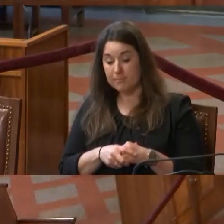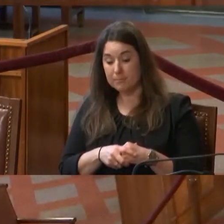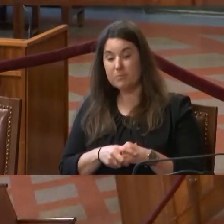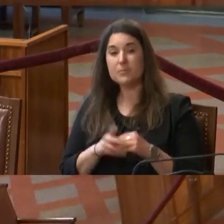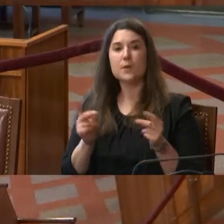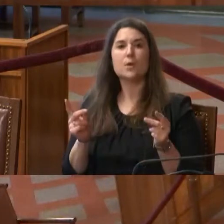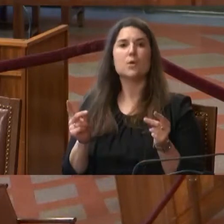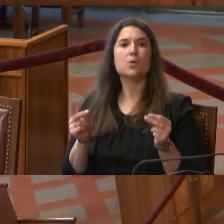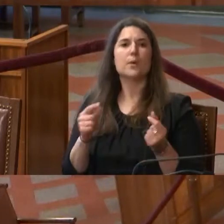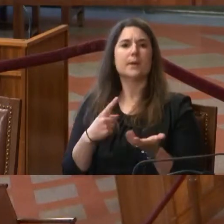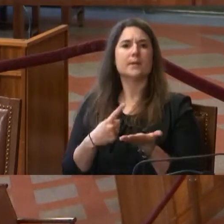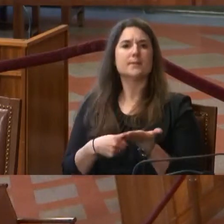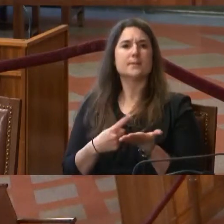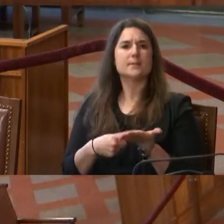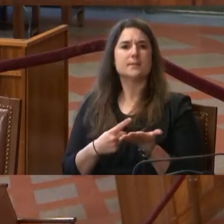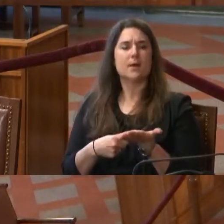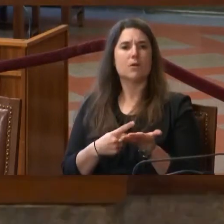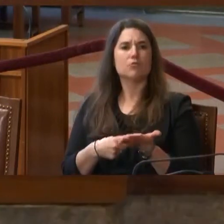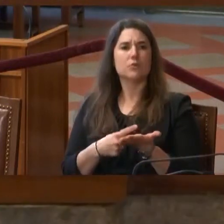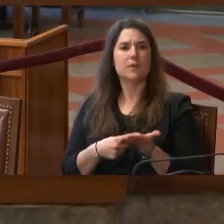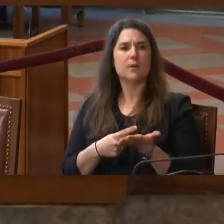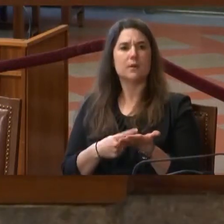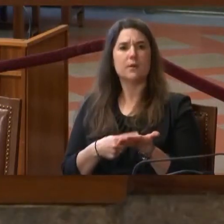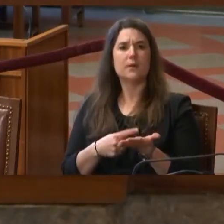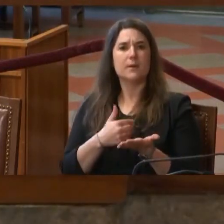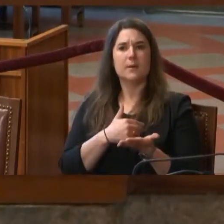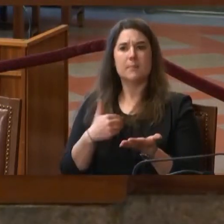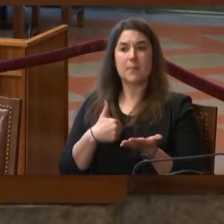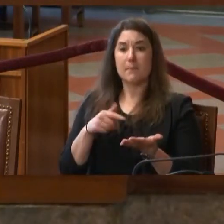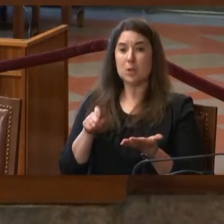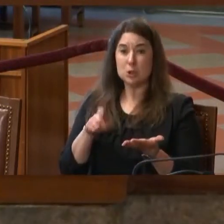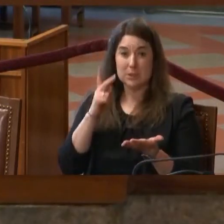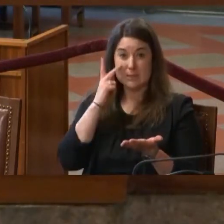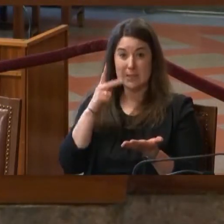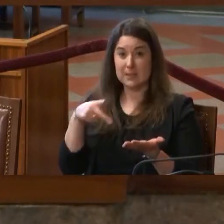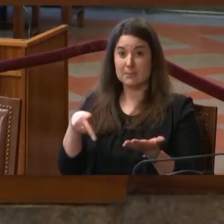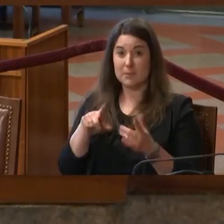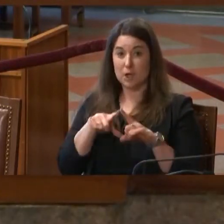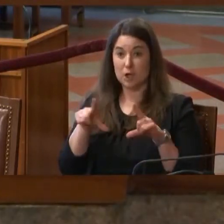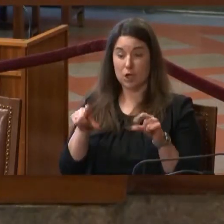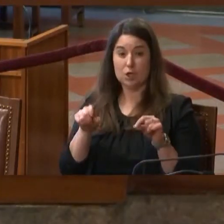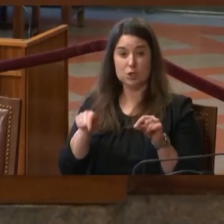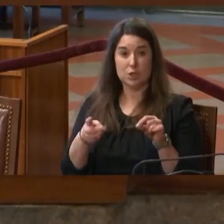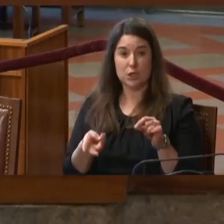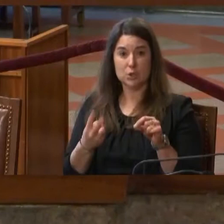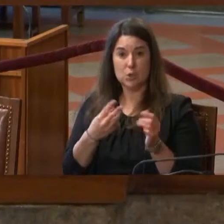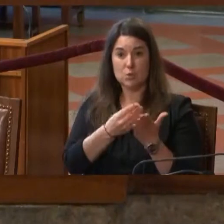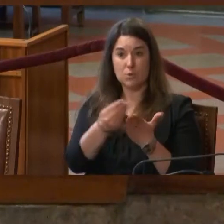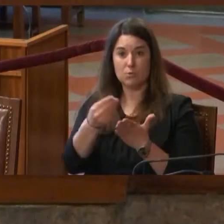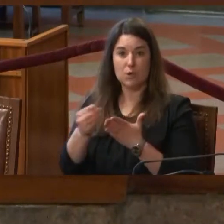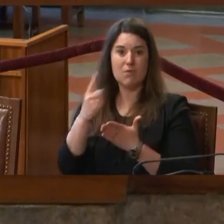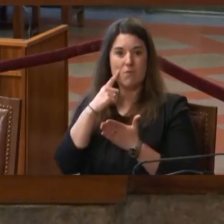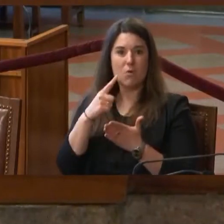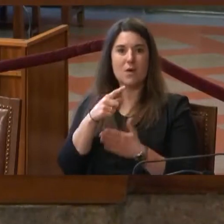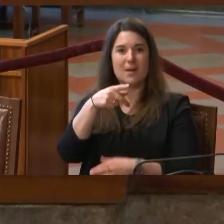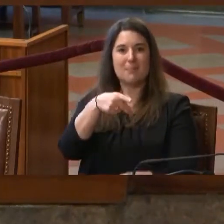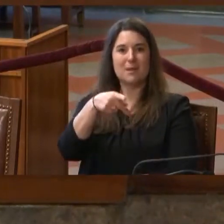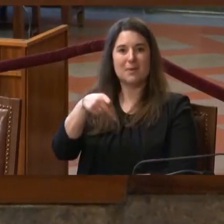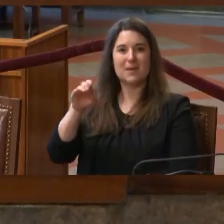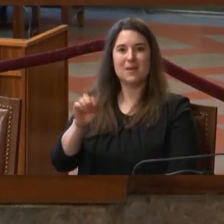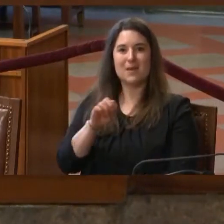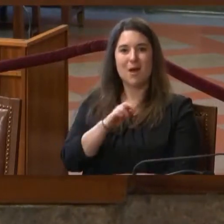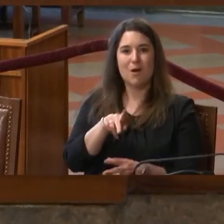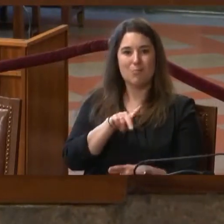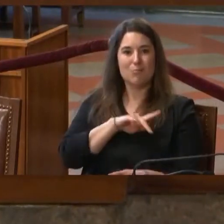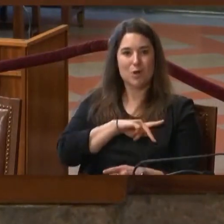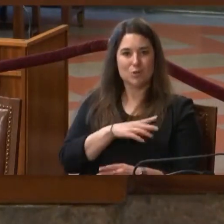Quick discussion. Members should see in the P cards that there are at least two purchases for personal protection equipment, which